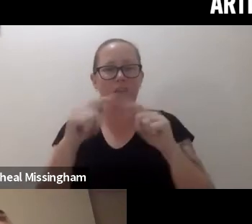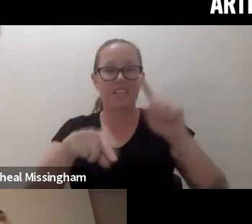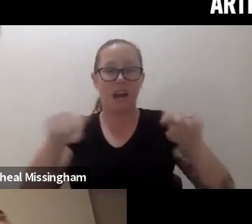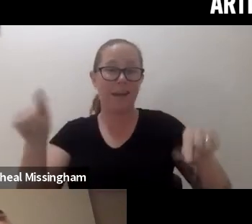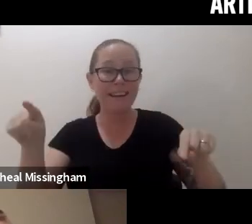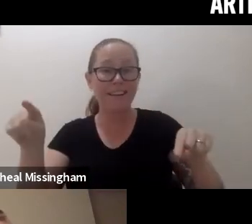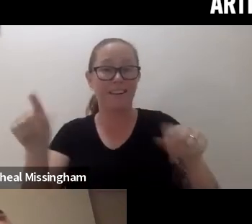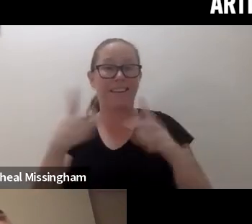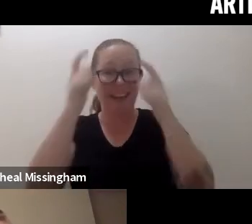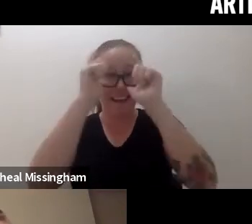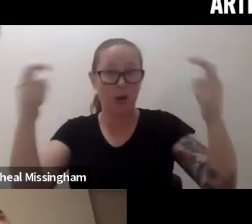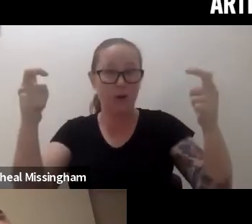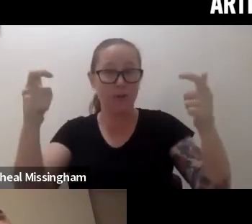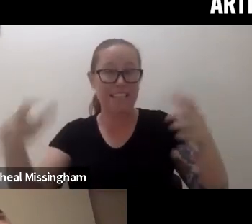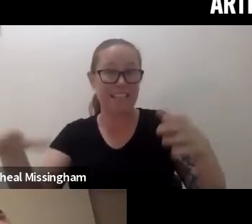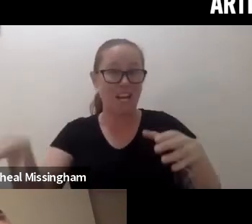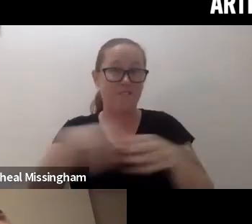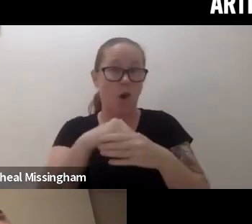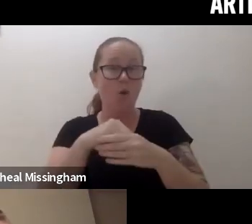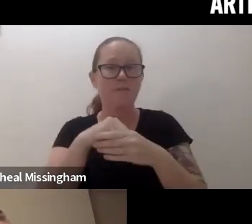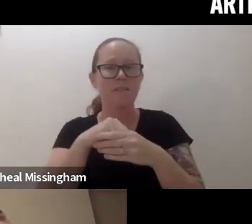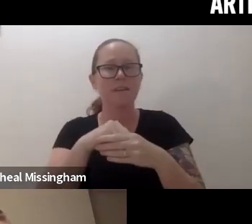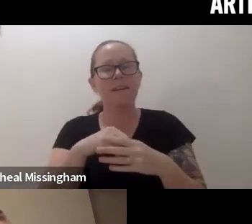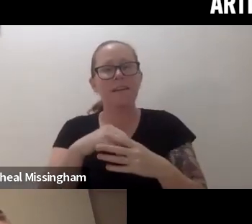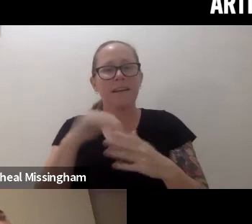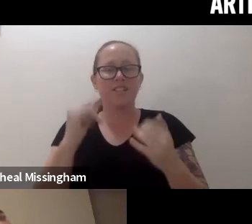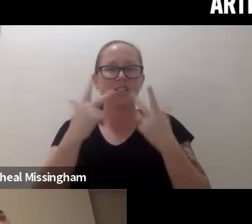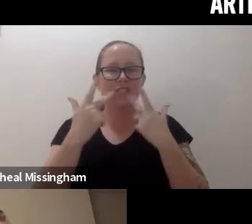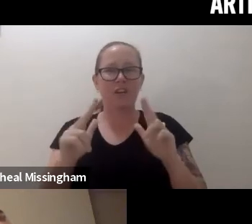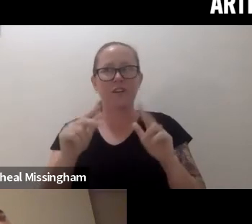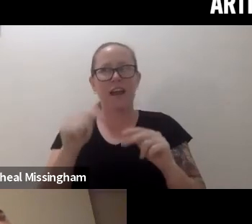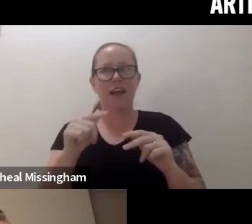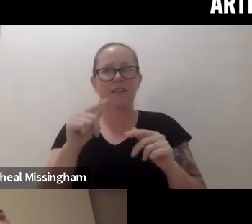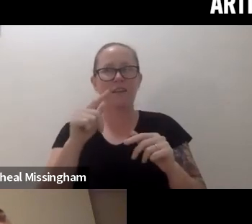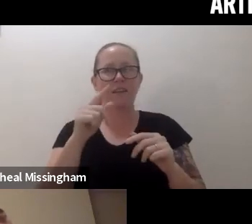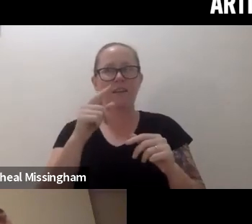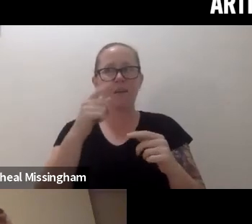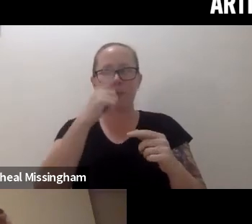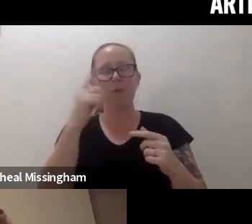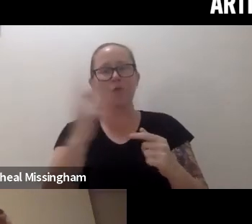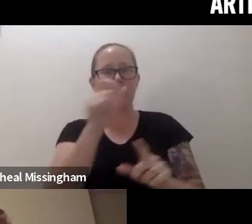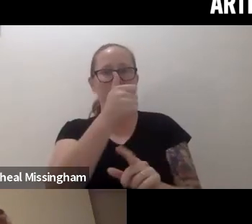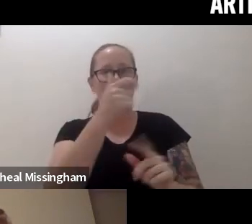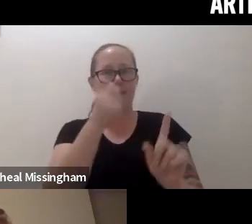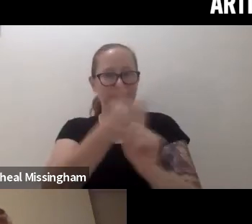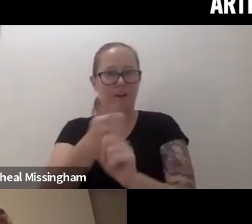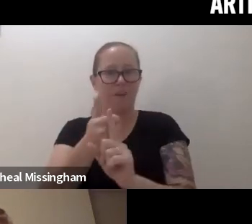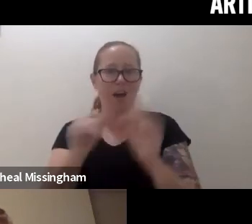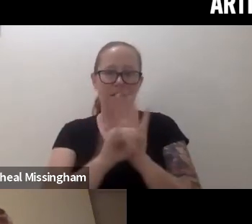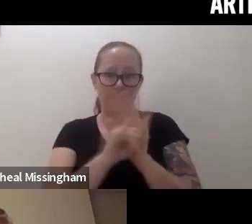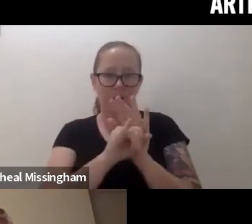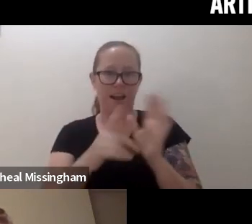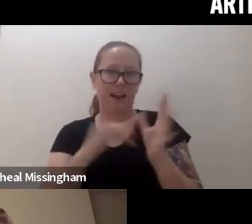power or the dynamic, the ego that getting involved. It's just so that the people who